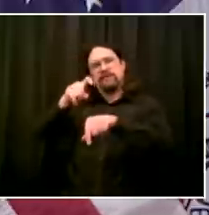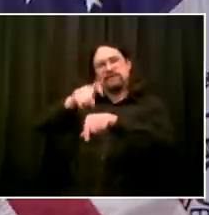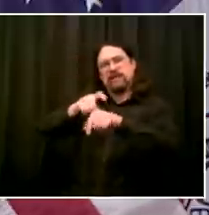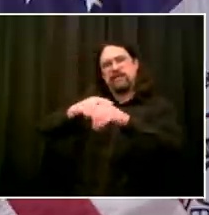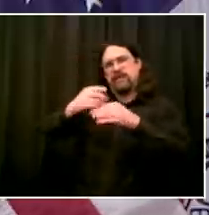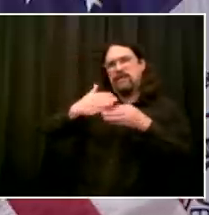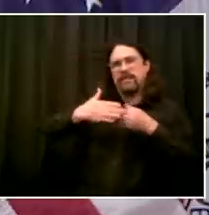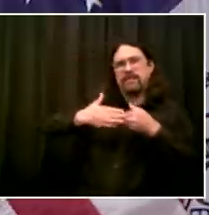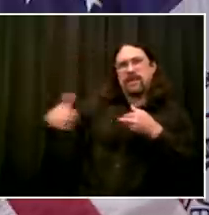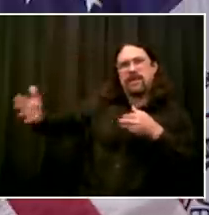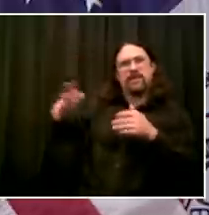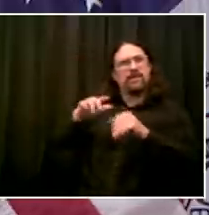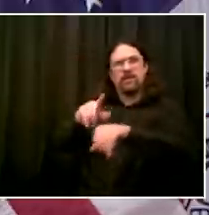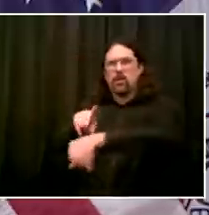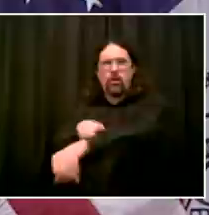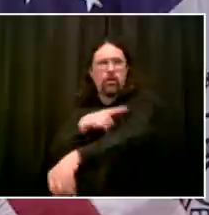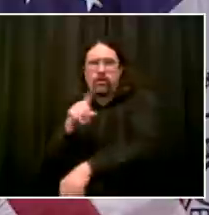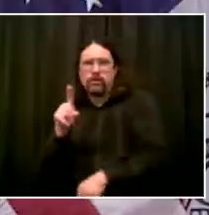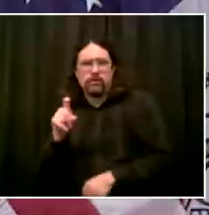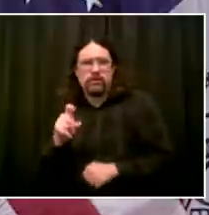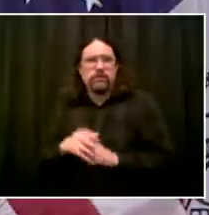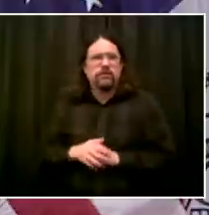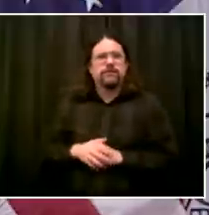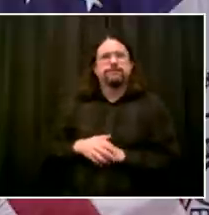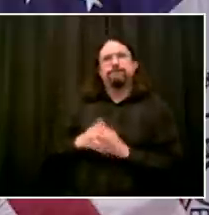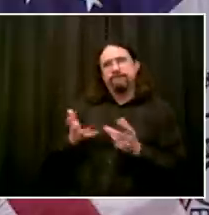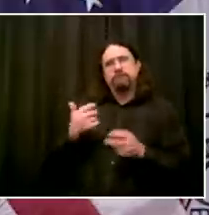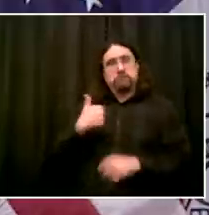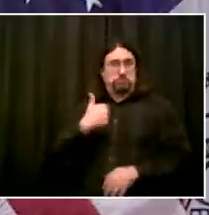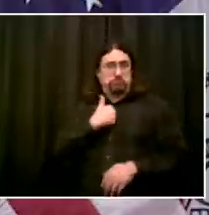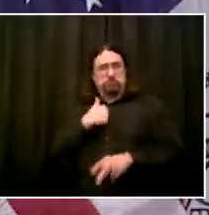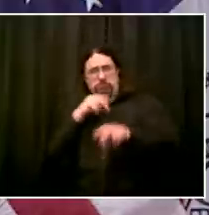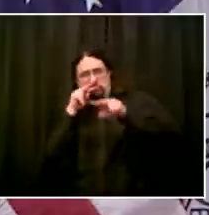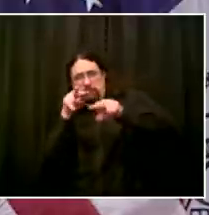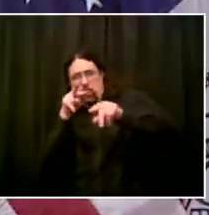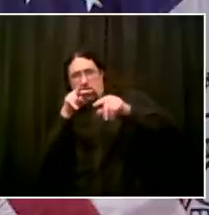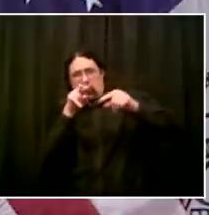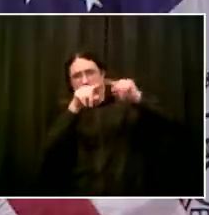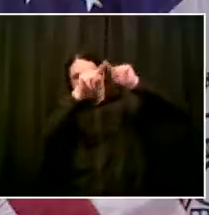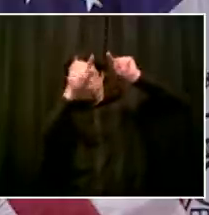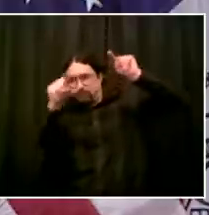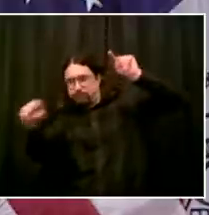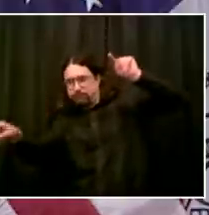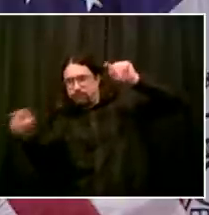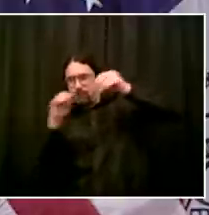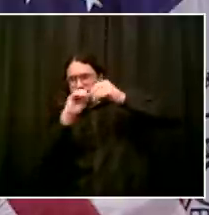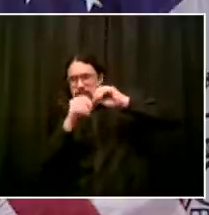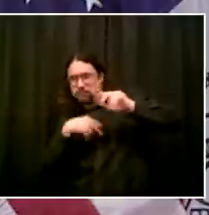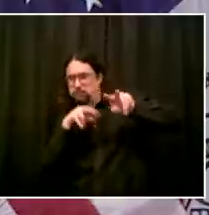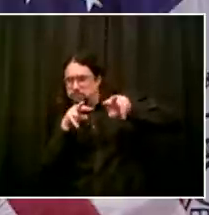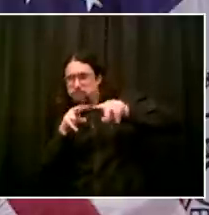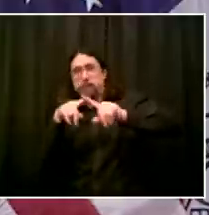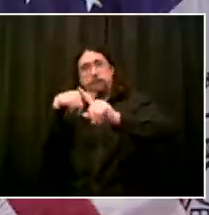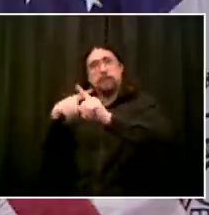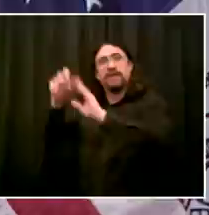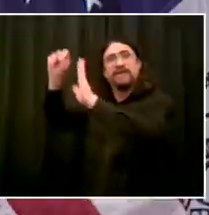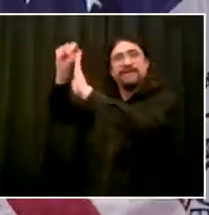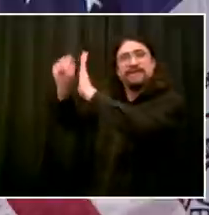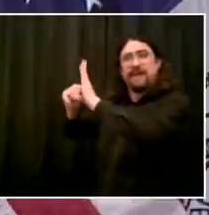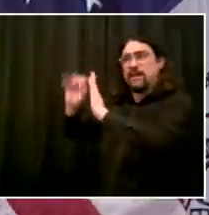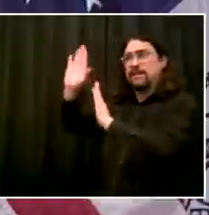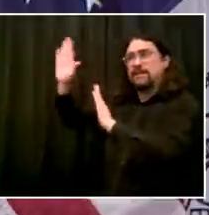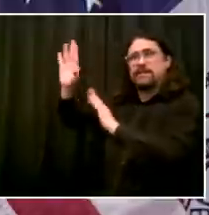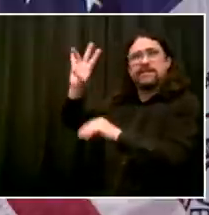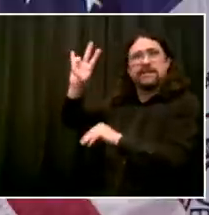looking at our indicators, the state indicators. As I said, everything's pointing to either the first or second week in June. I don't have a preferred day